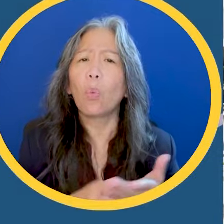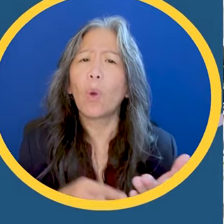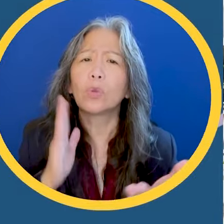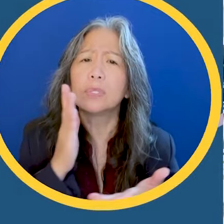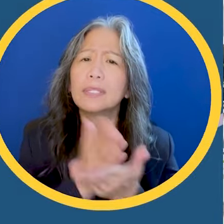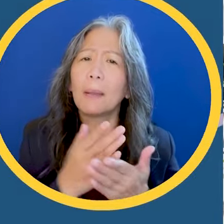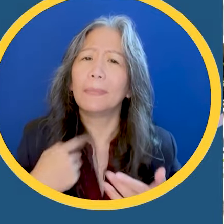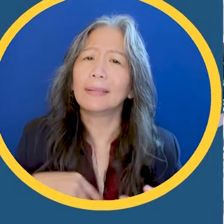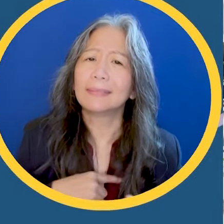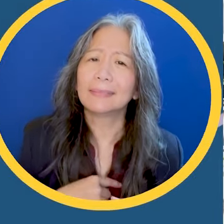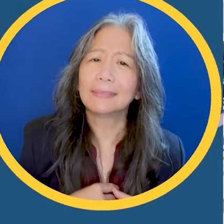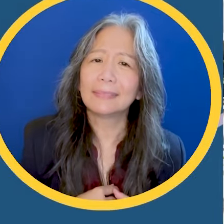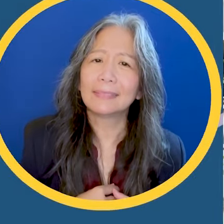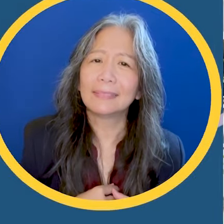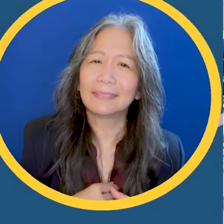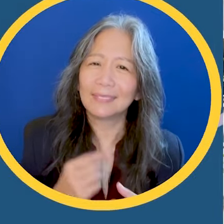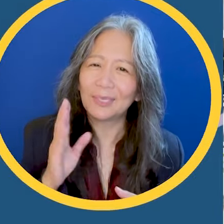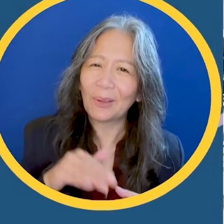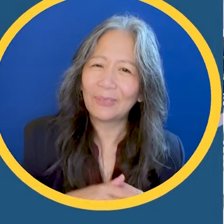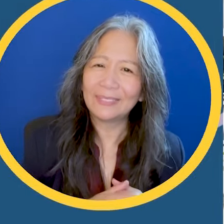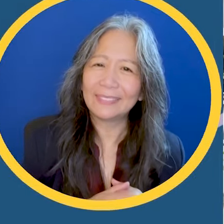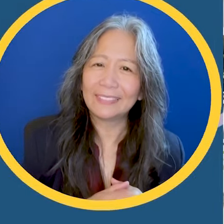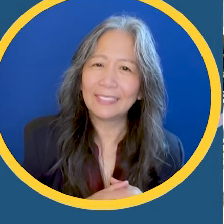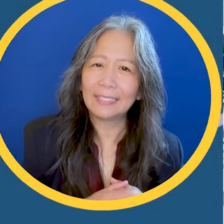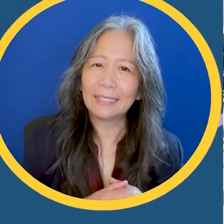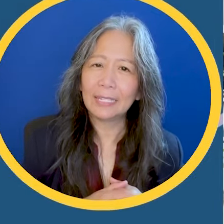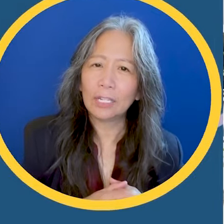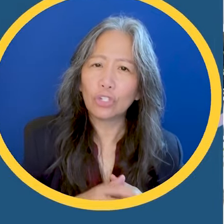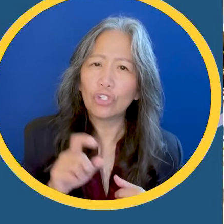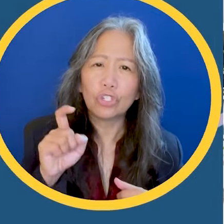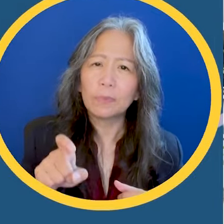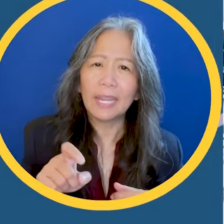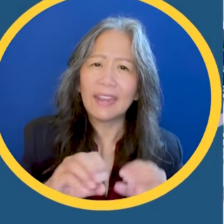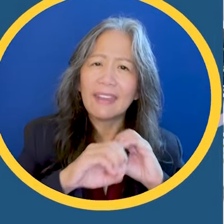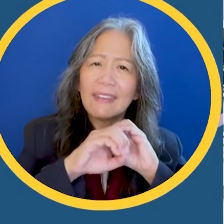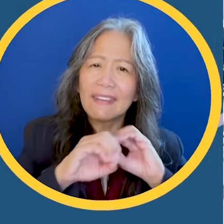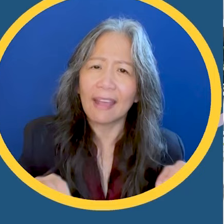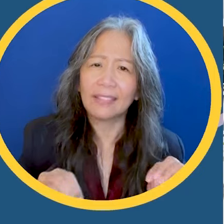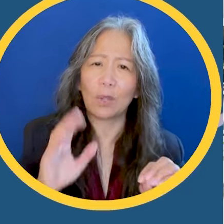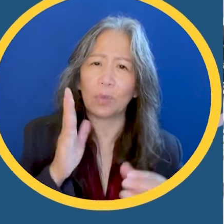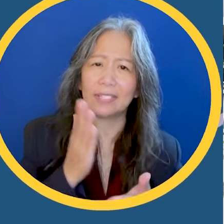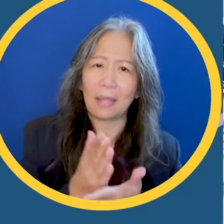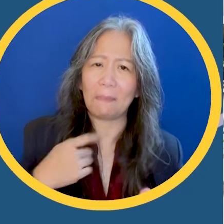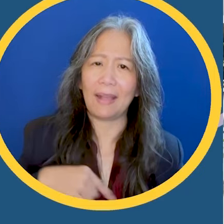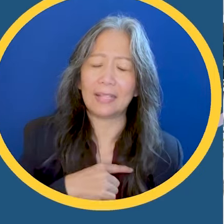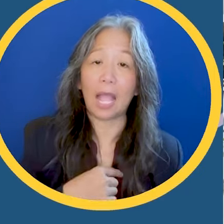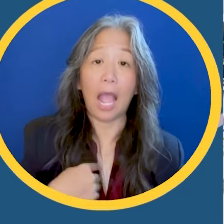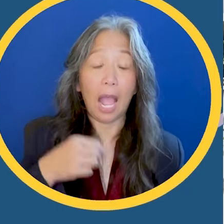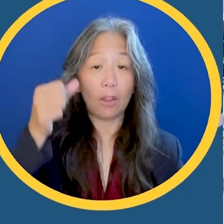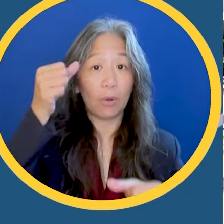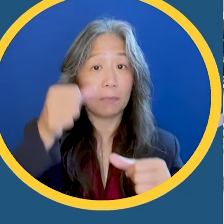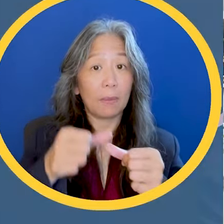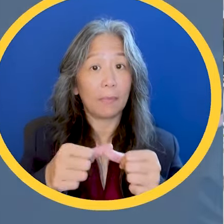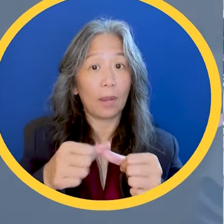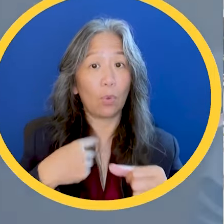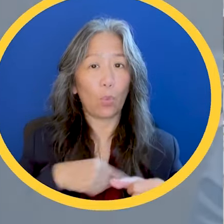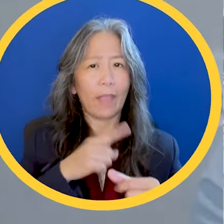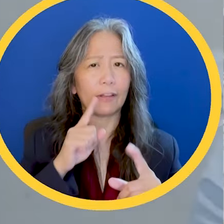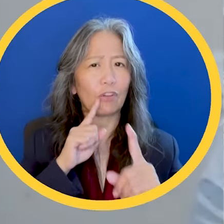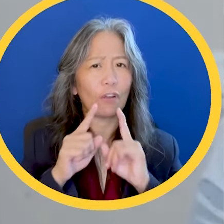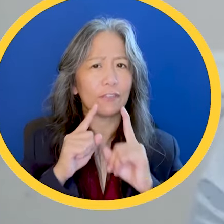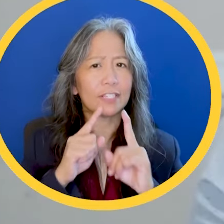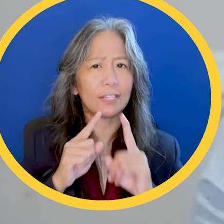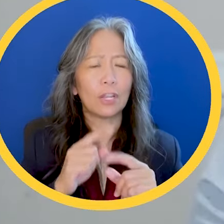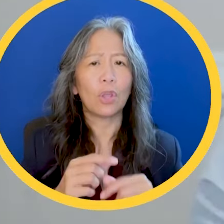what's going to stop us? You know, there should be nothing that would stop us. You know, I remember we had